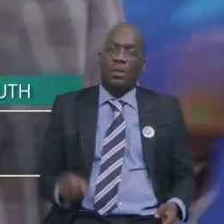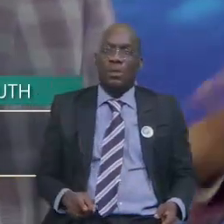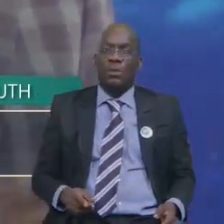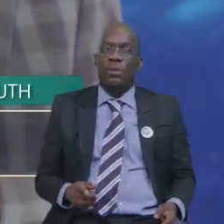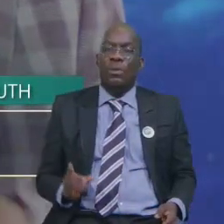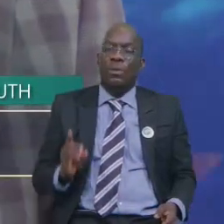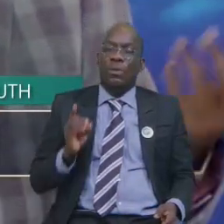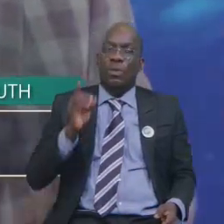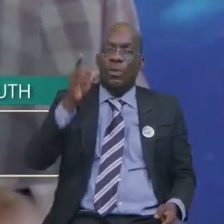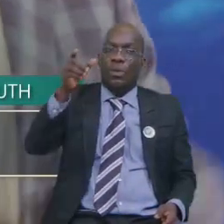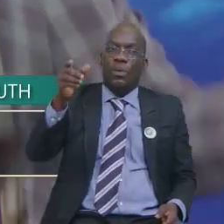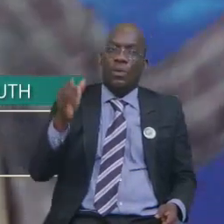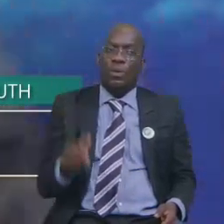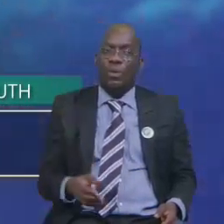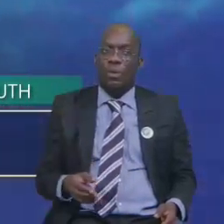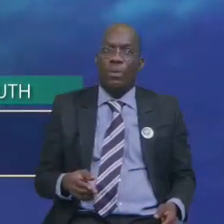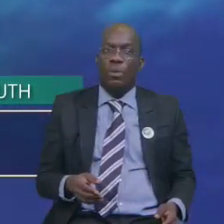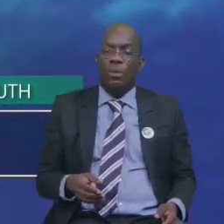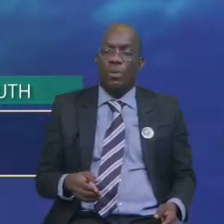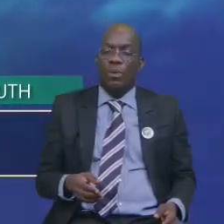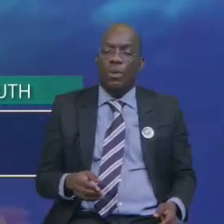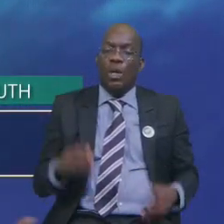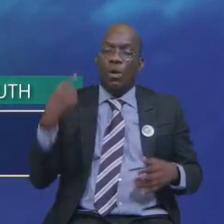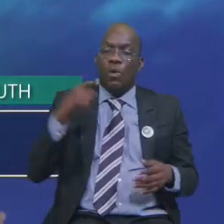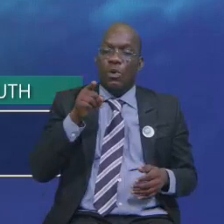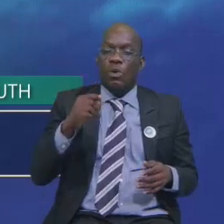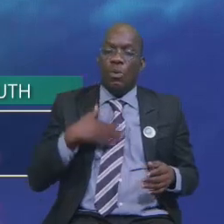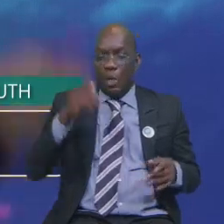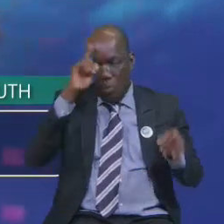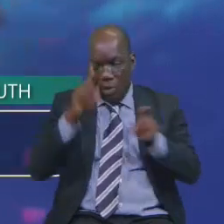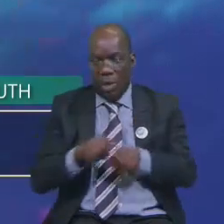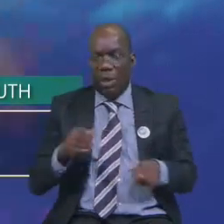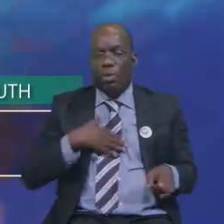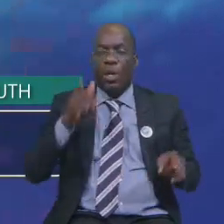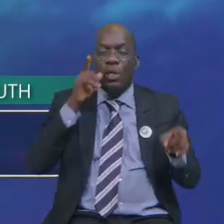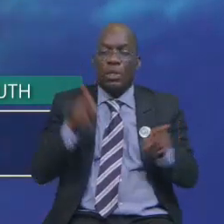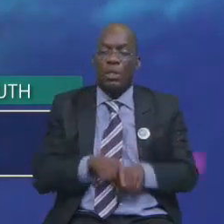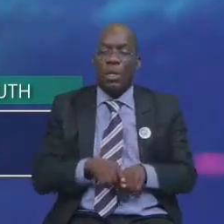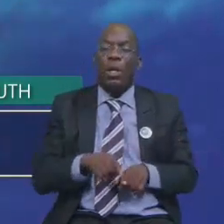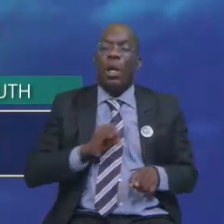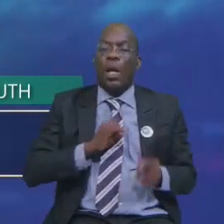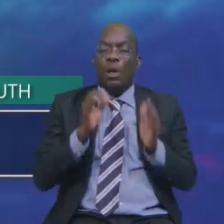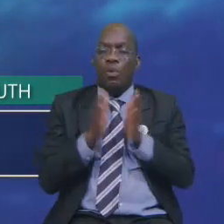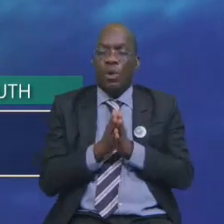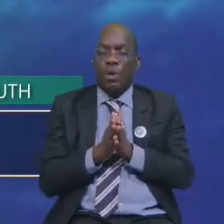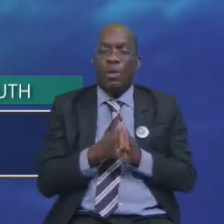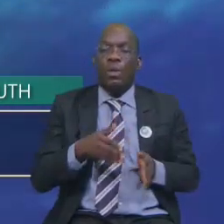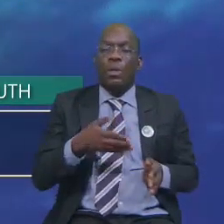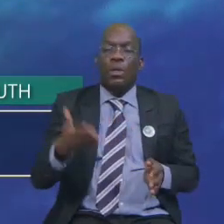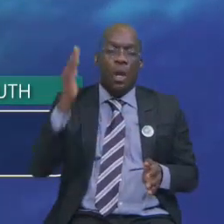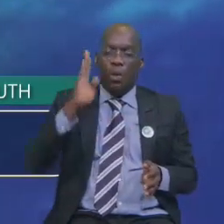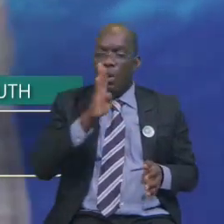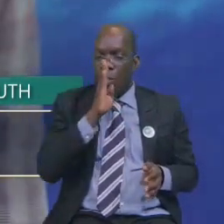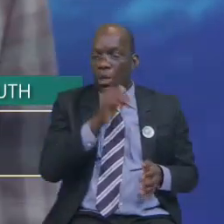for you, my brother, for you, my sister, everyone here. I pray and I believe there'll be a new destiny